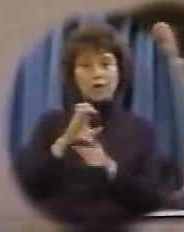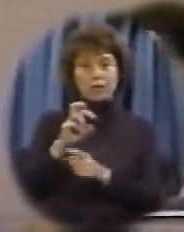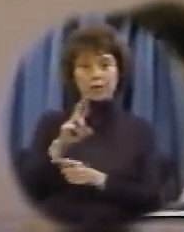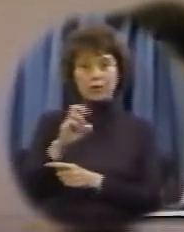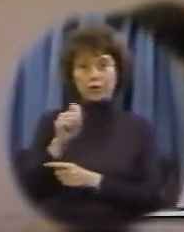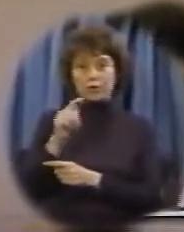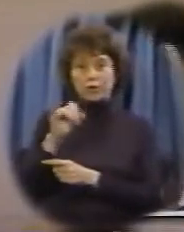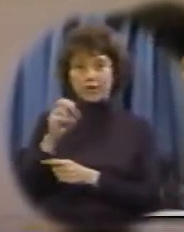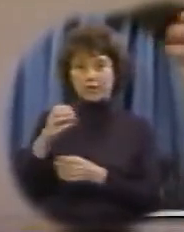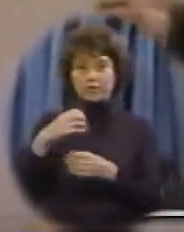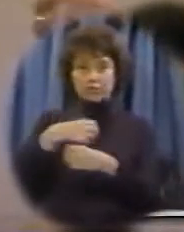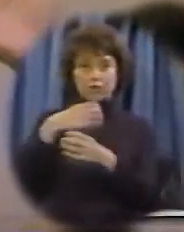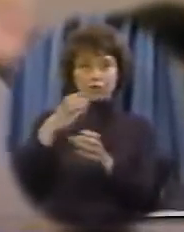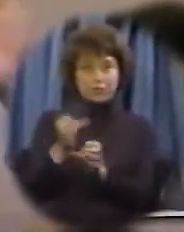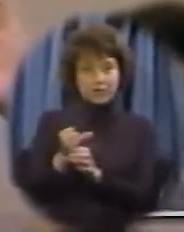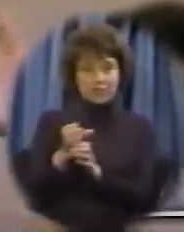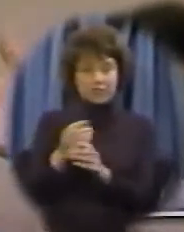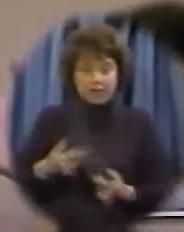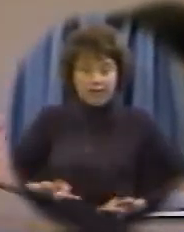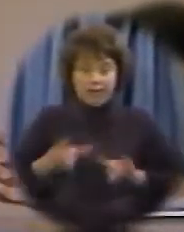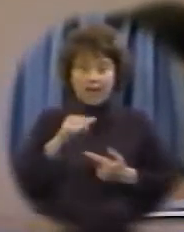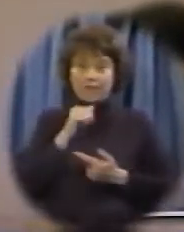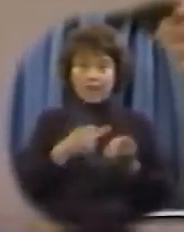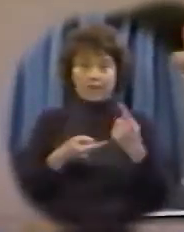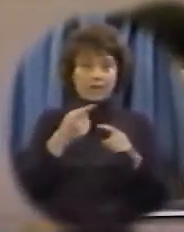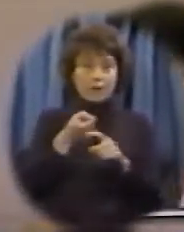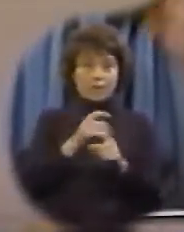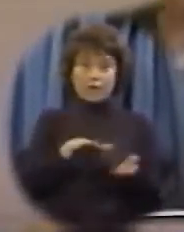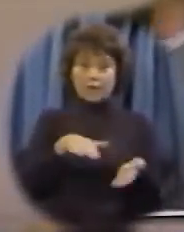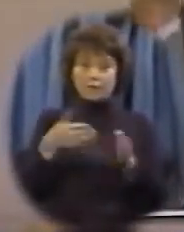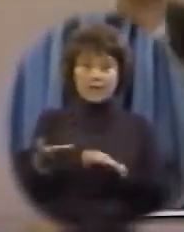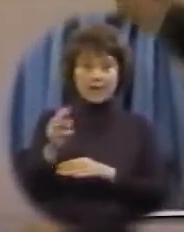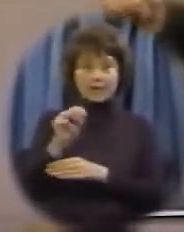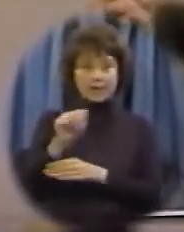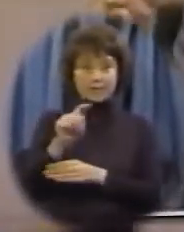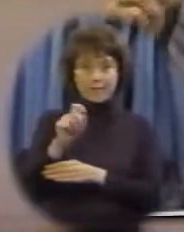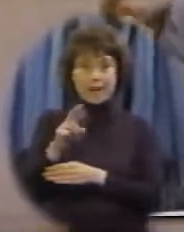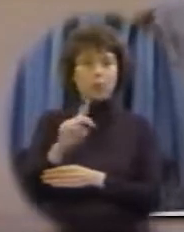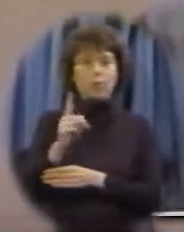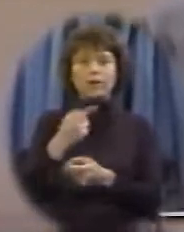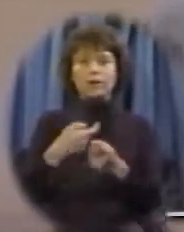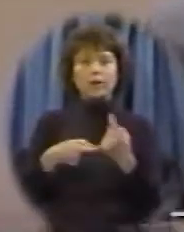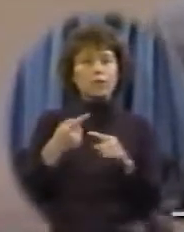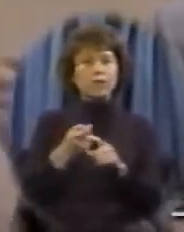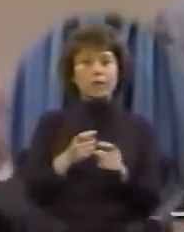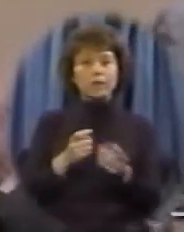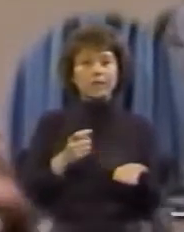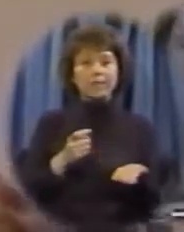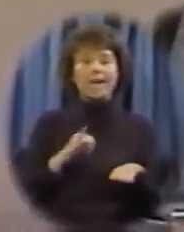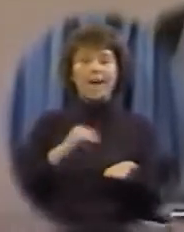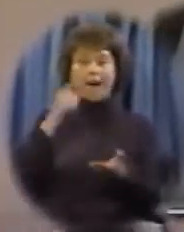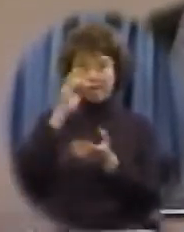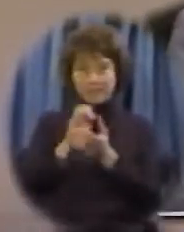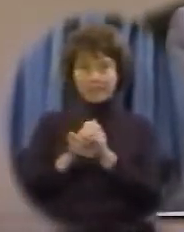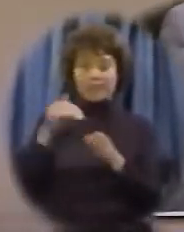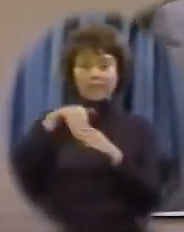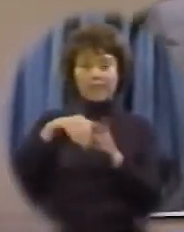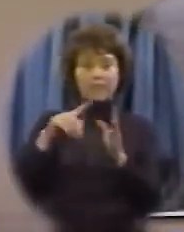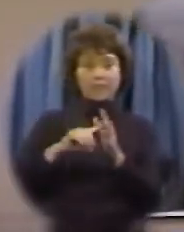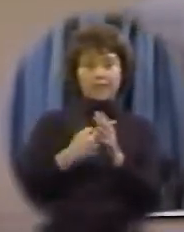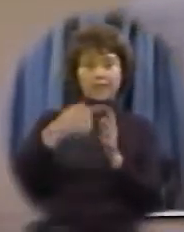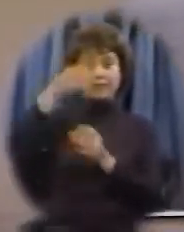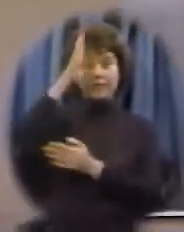generated from dead matter. From whence did it all come? I believe in the beginning, God created. I believe in the